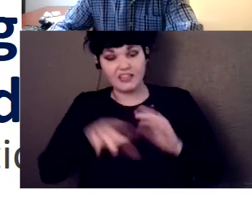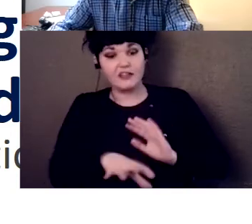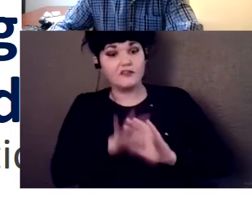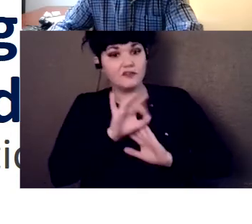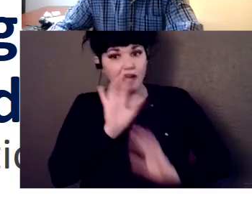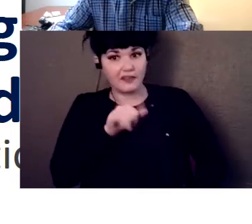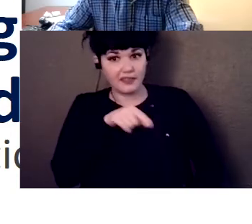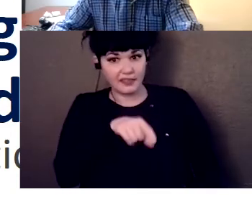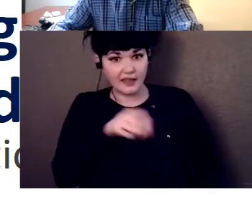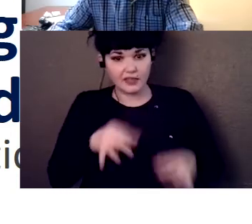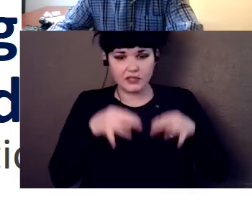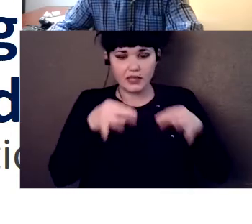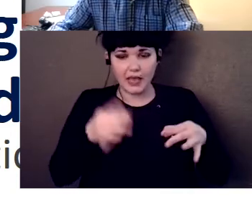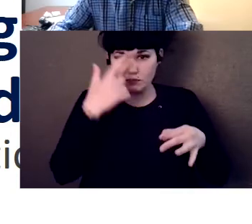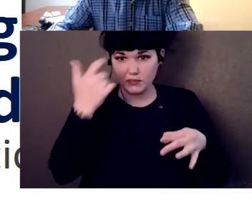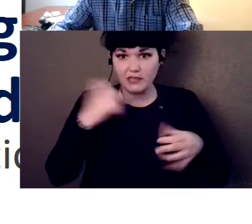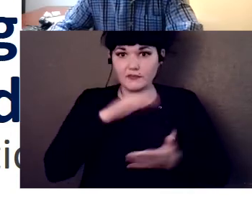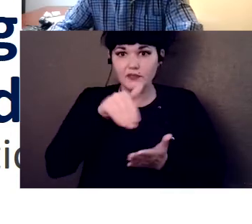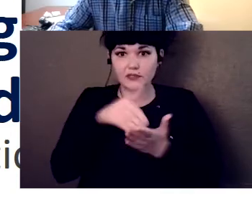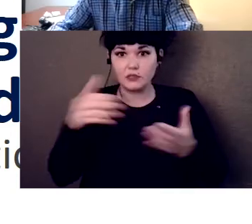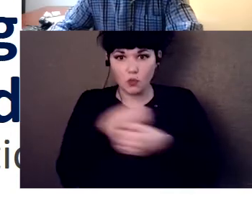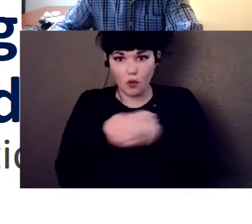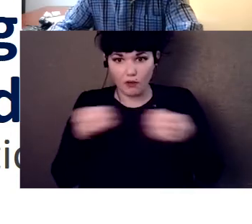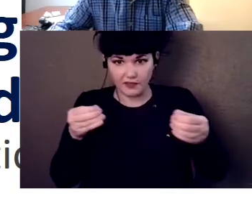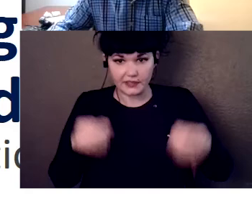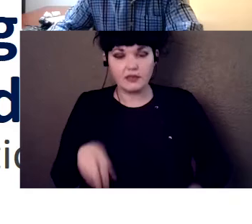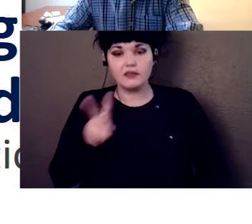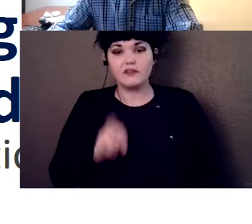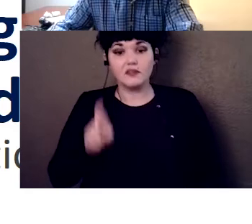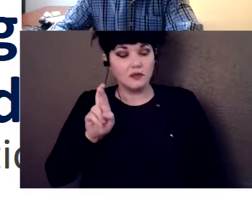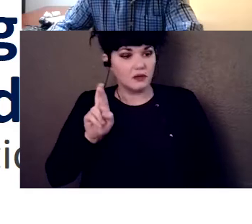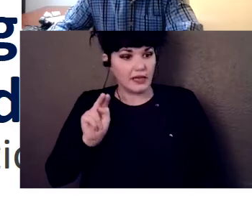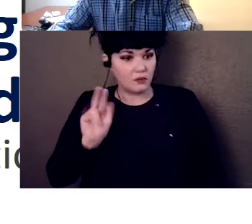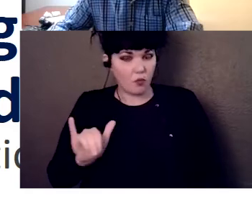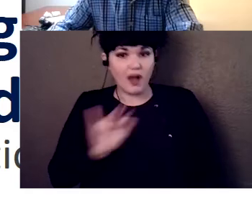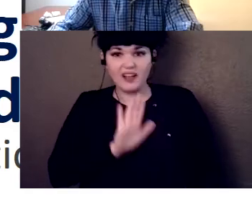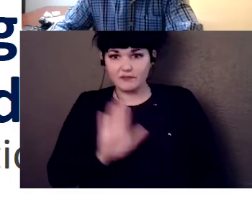in Access VR's central office. As a result of DRNY's efforts,